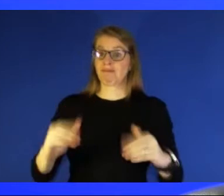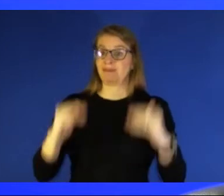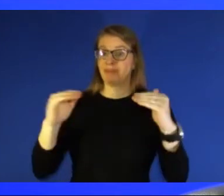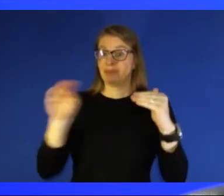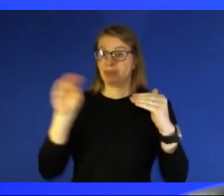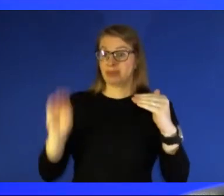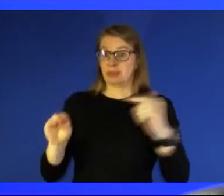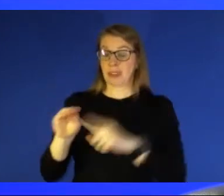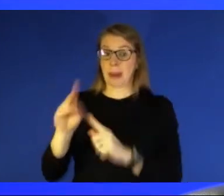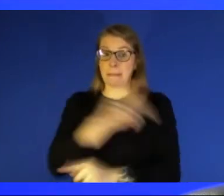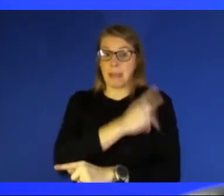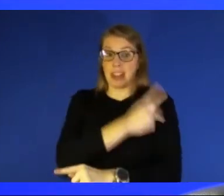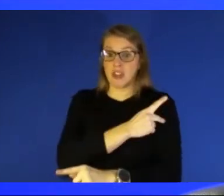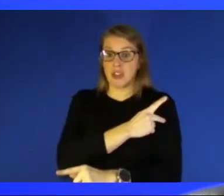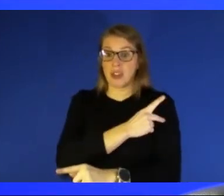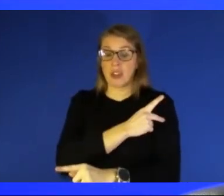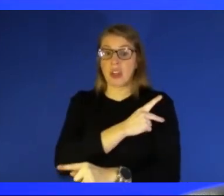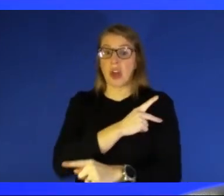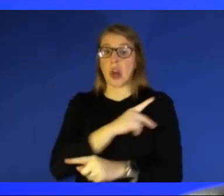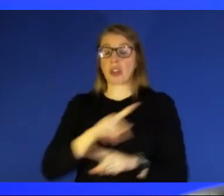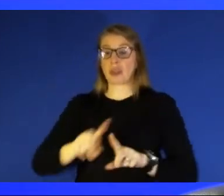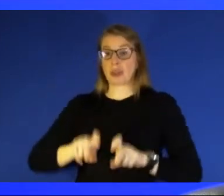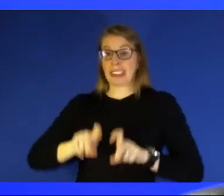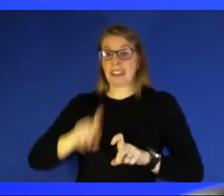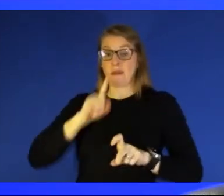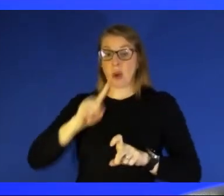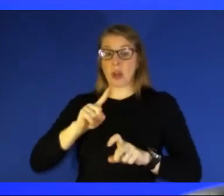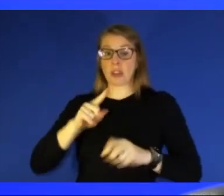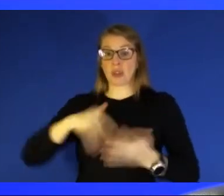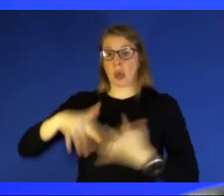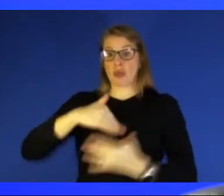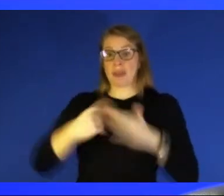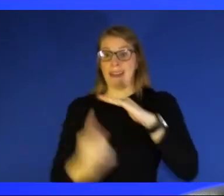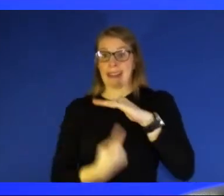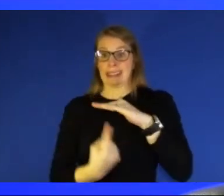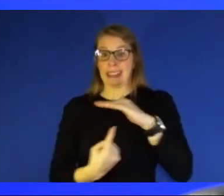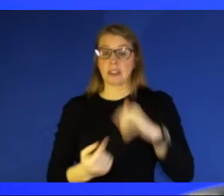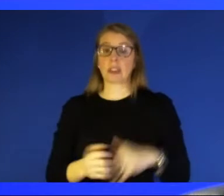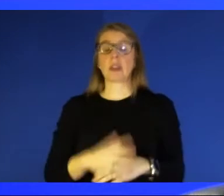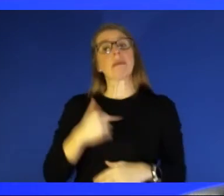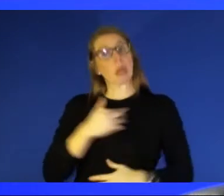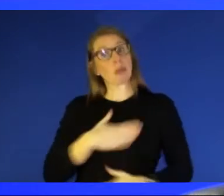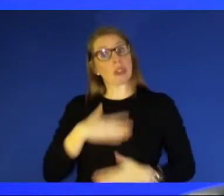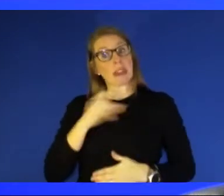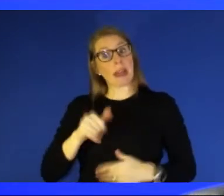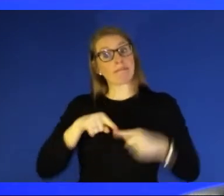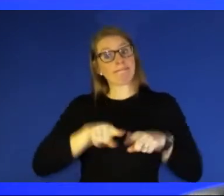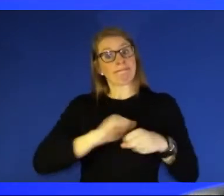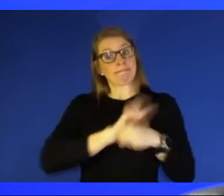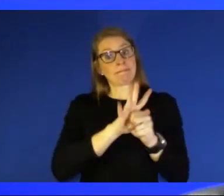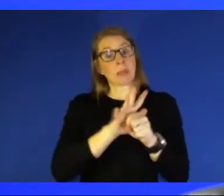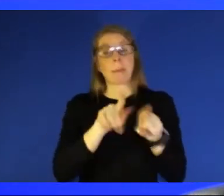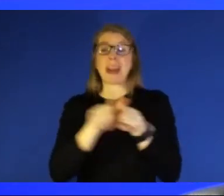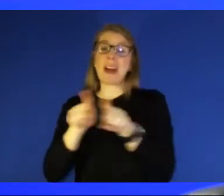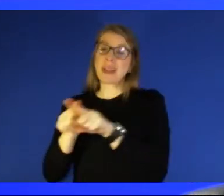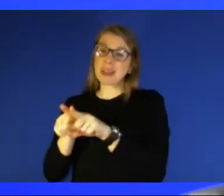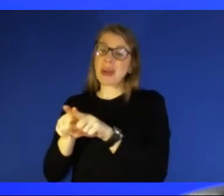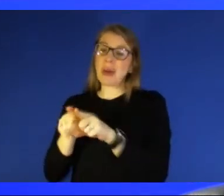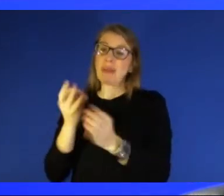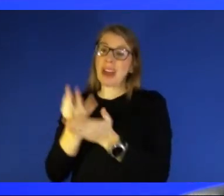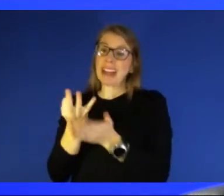screening both for social isolation, which we can appreciate during the pandemic, as well as financial concerns. And that can be related